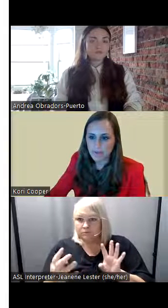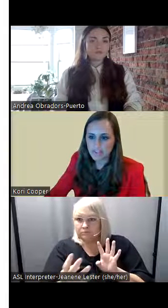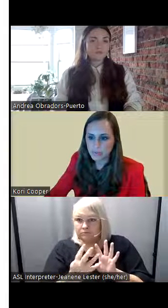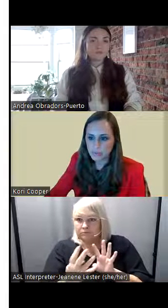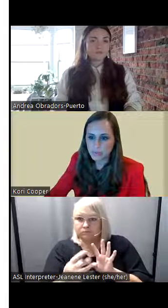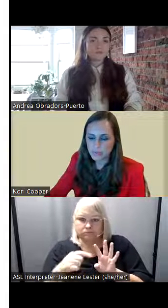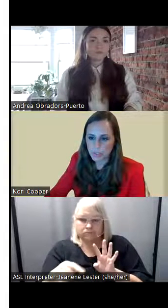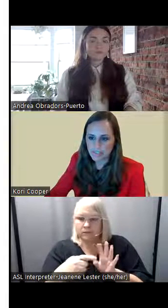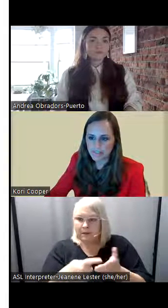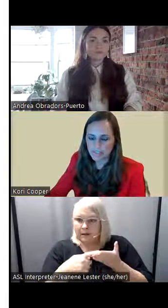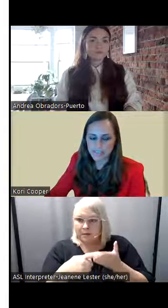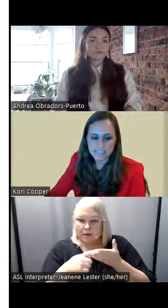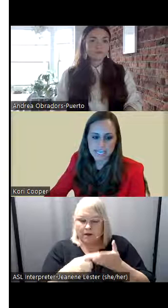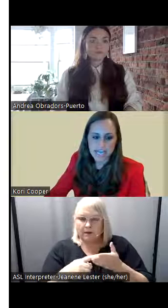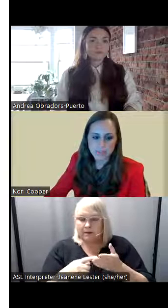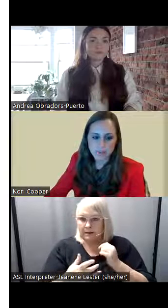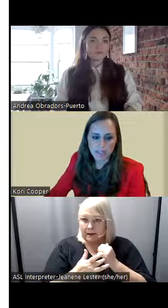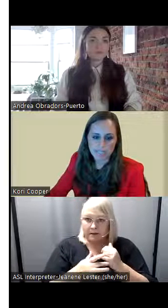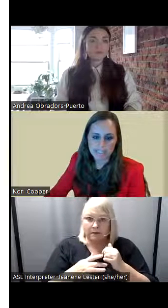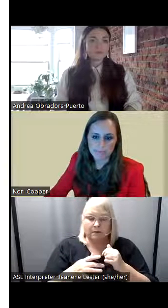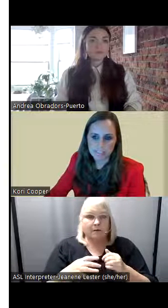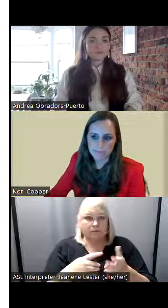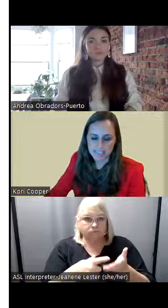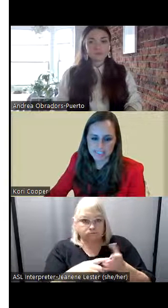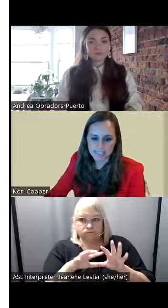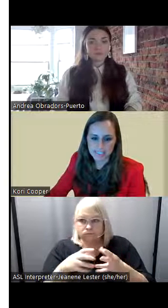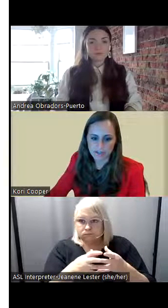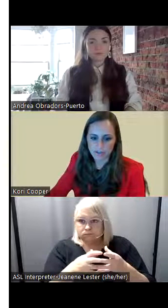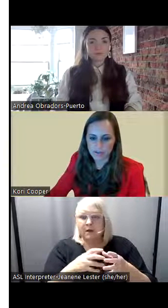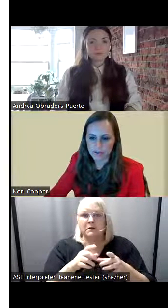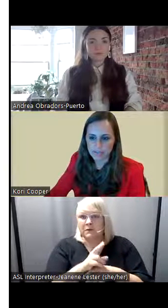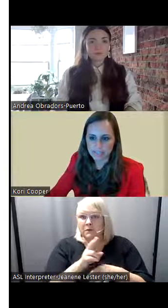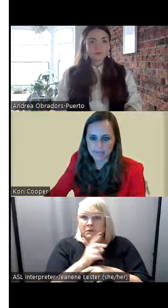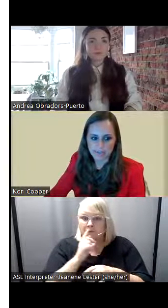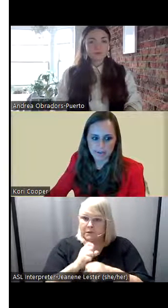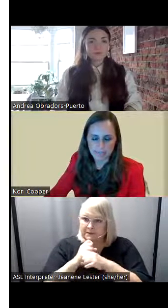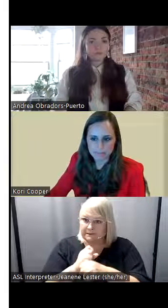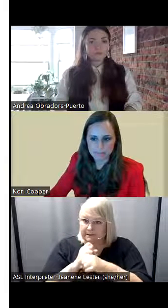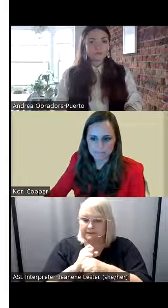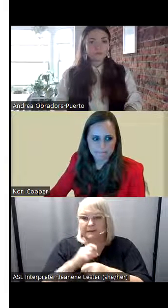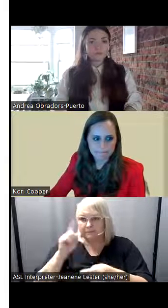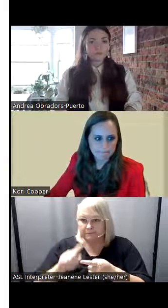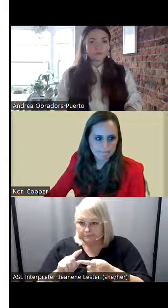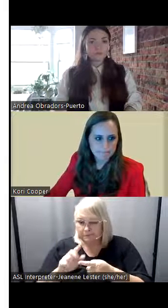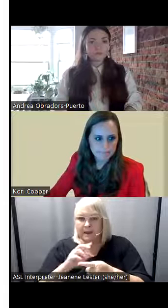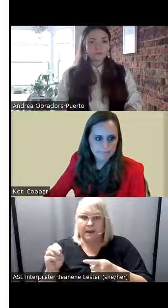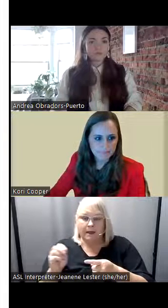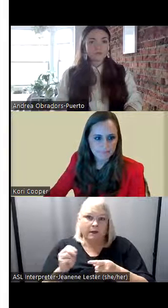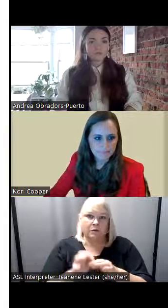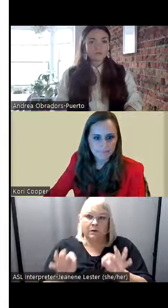platform that we use to report safety events, as well as the business processes that are critical in safety event management.